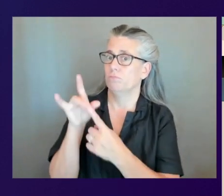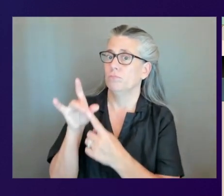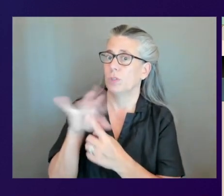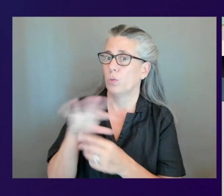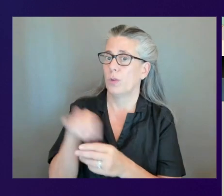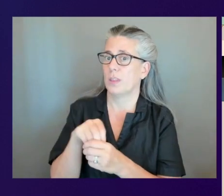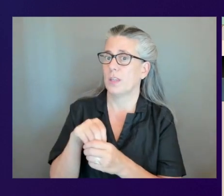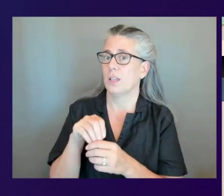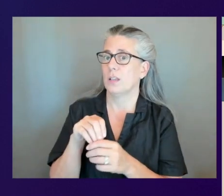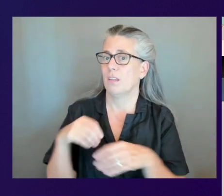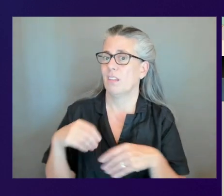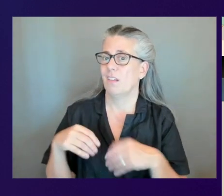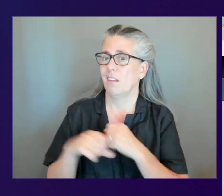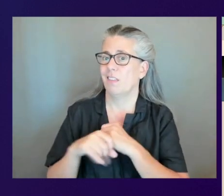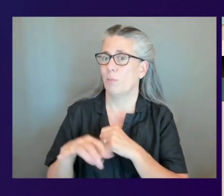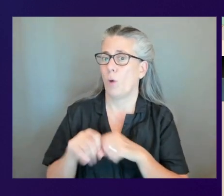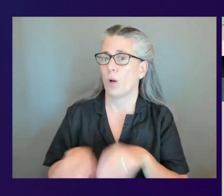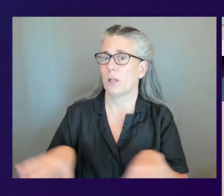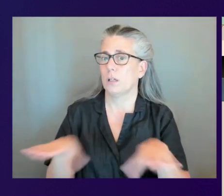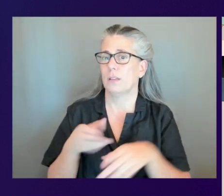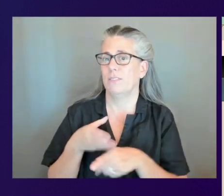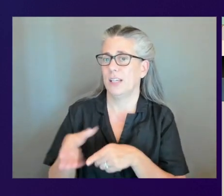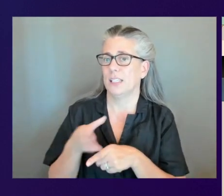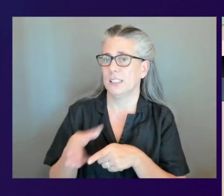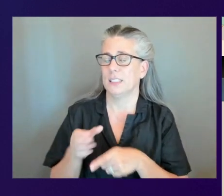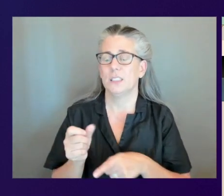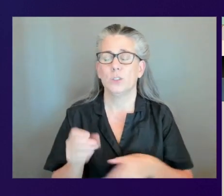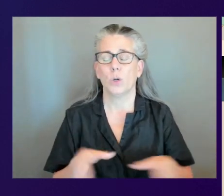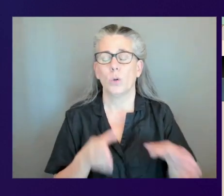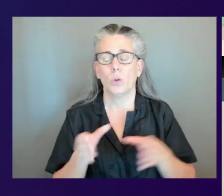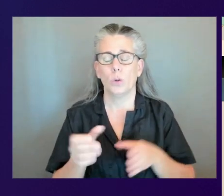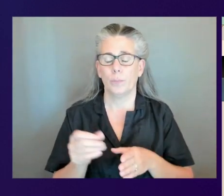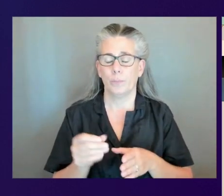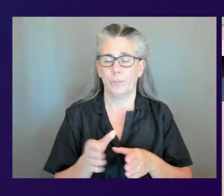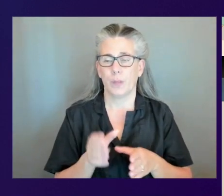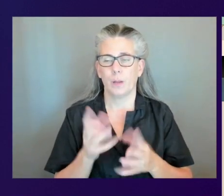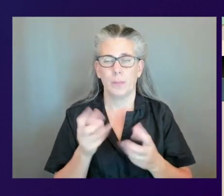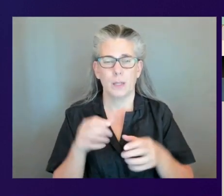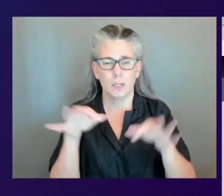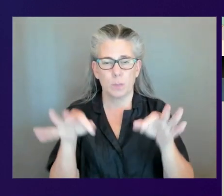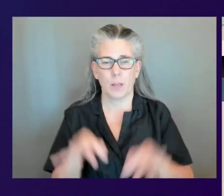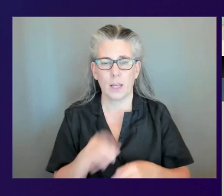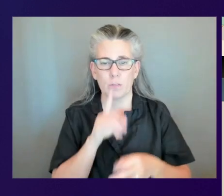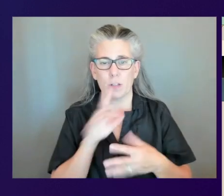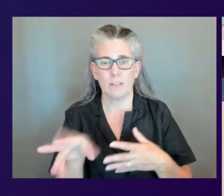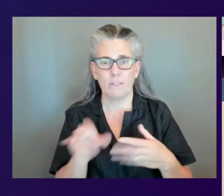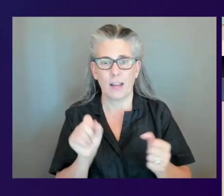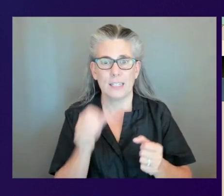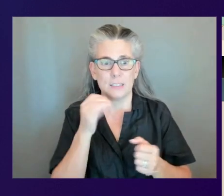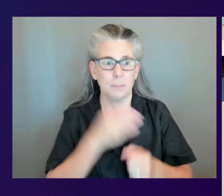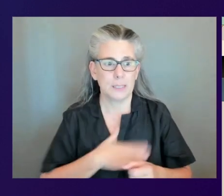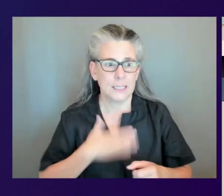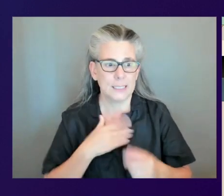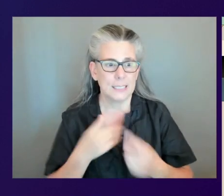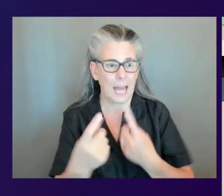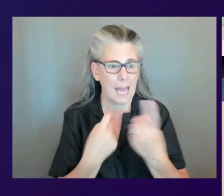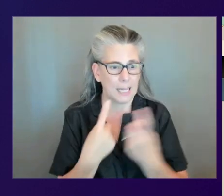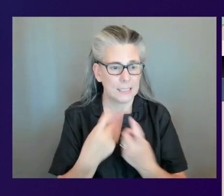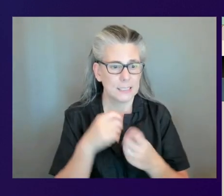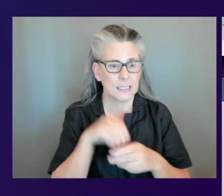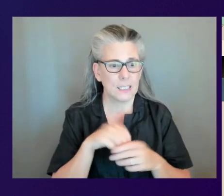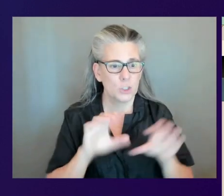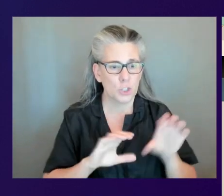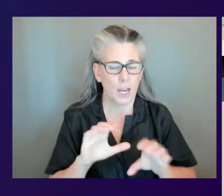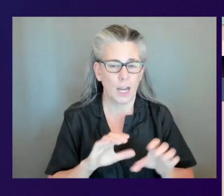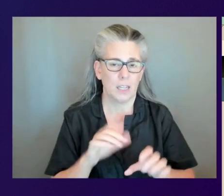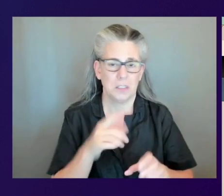an intuitive experience. Let me walk through real quick. Please ask questions in the Yes. chat. Please ask questions if you have any.